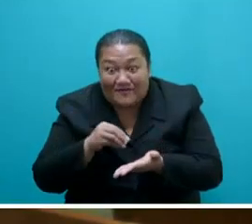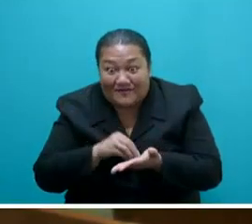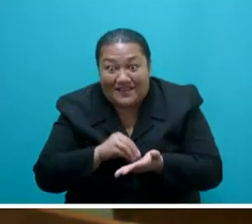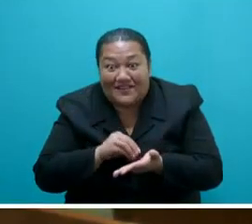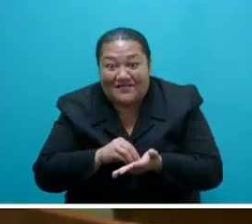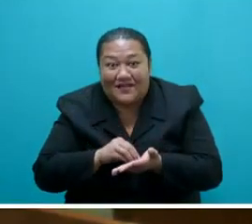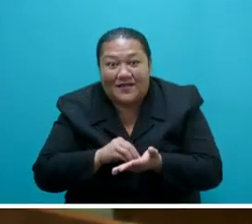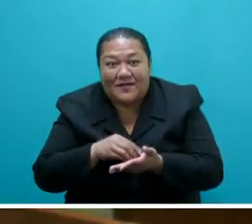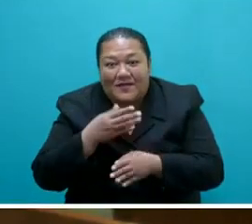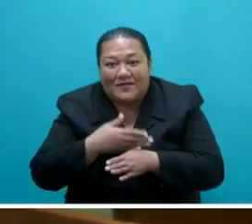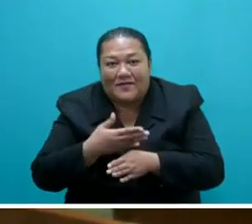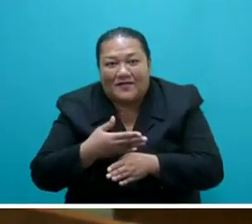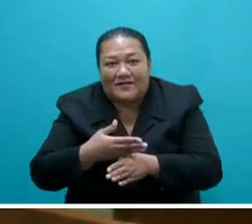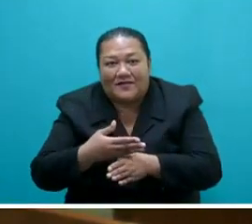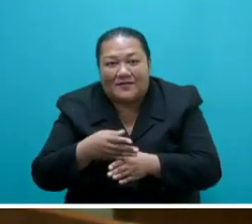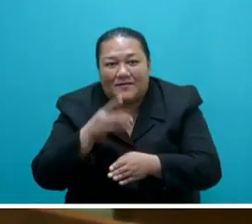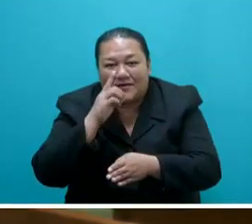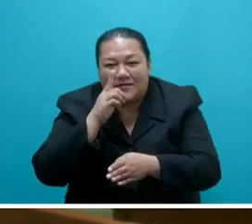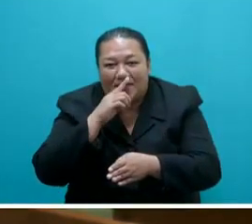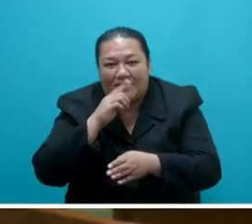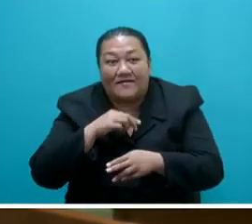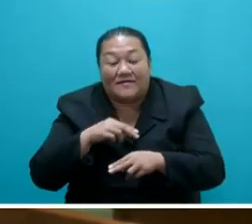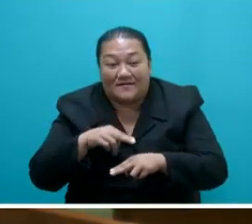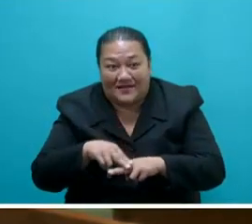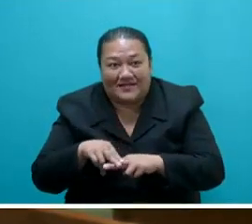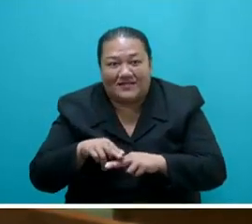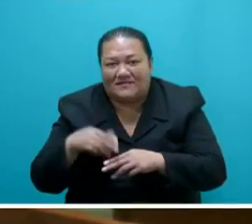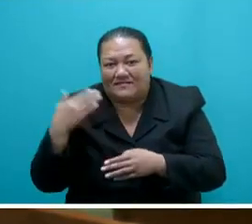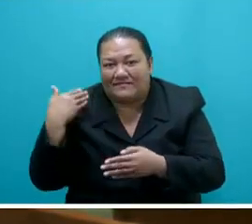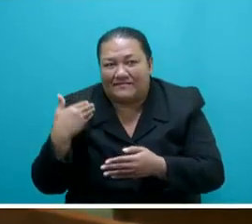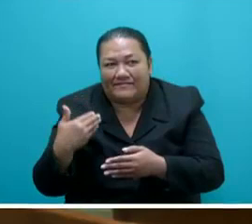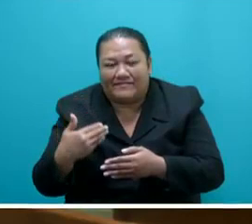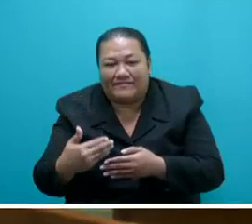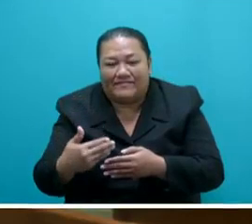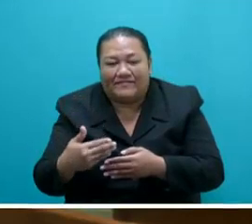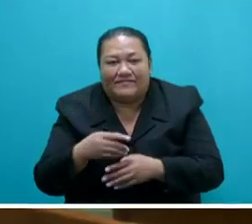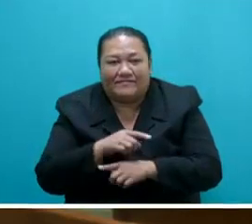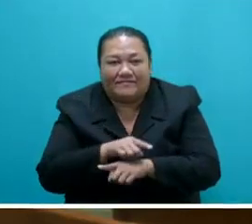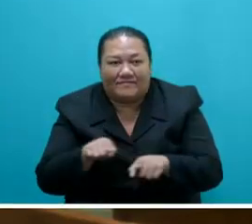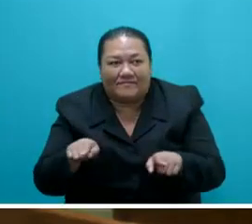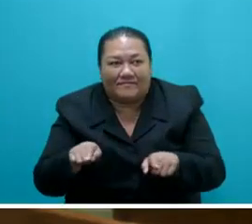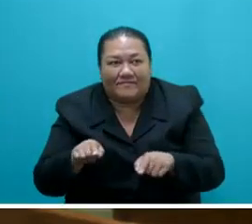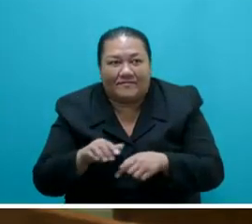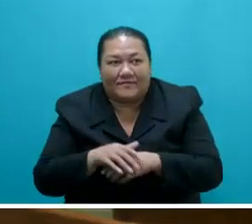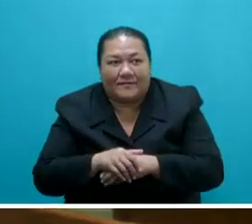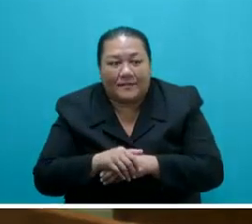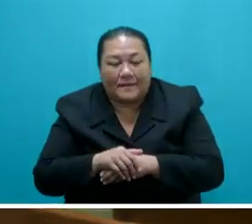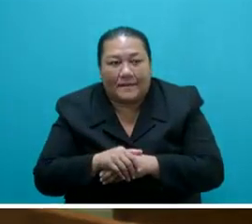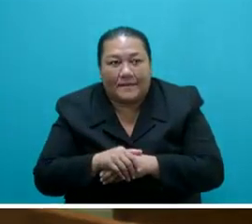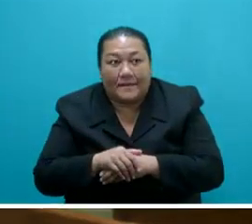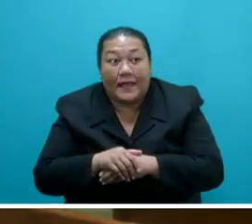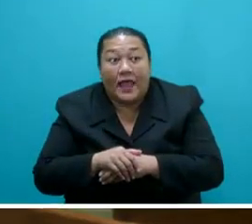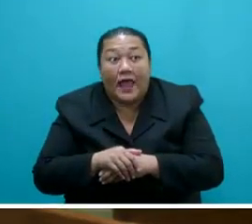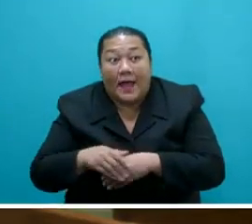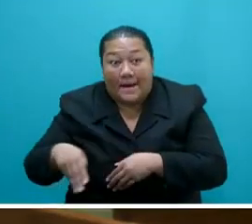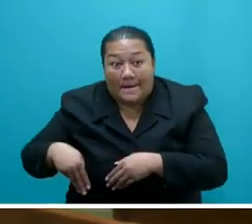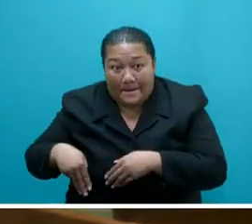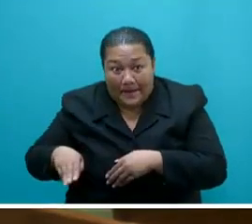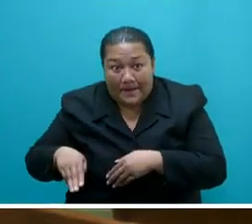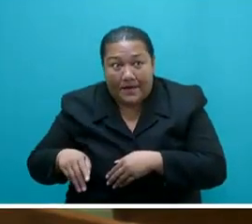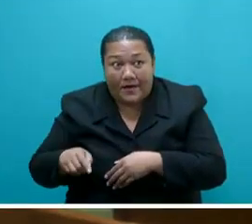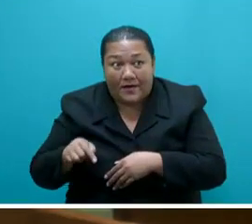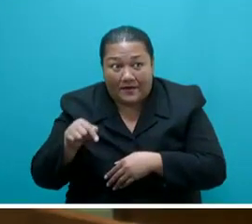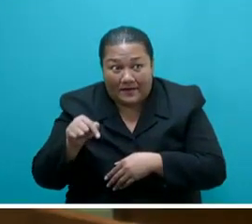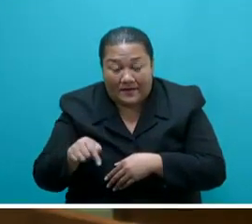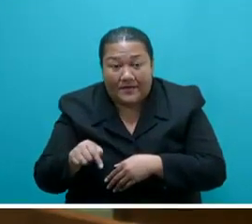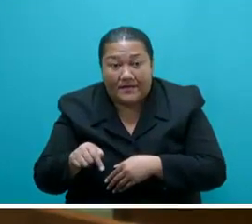You and I, Mr. Speaker, and some members in these chambers have served with him, and like many